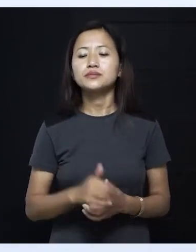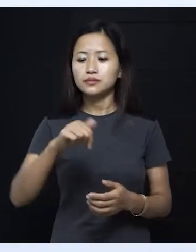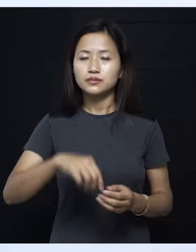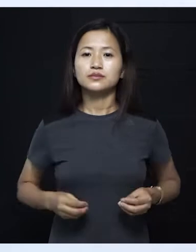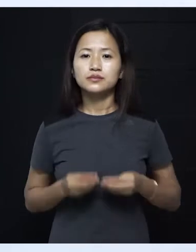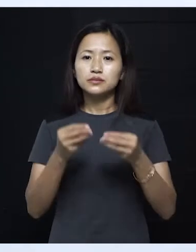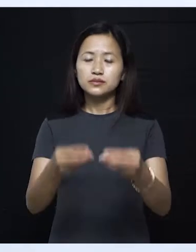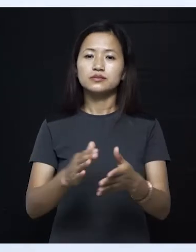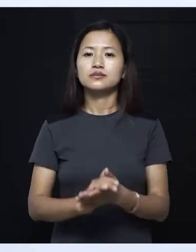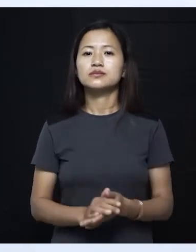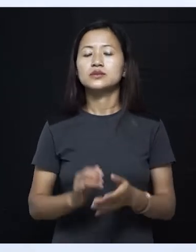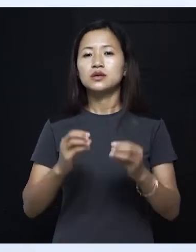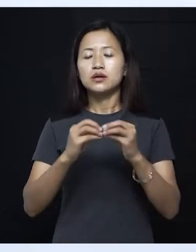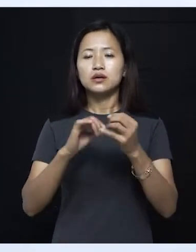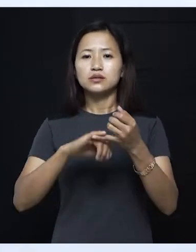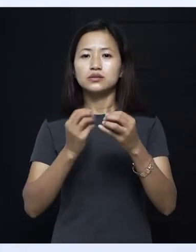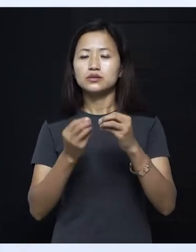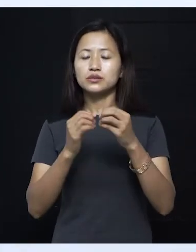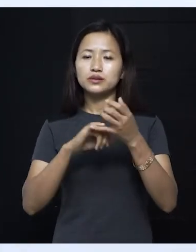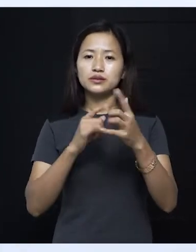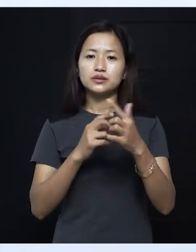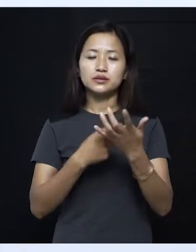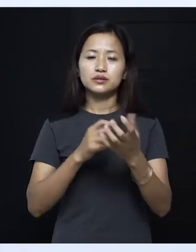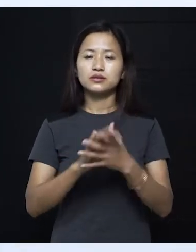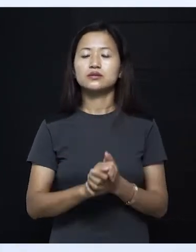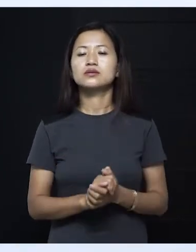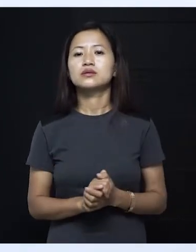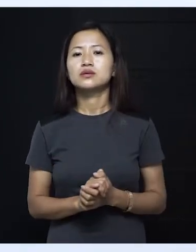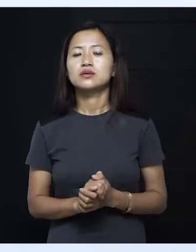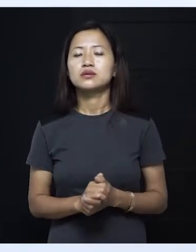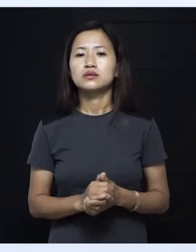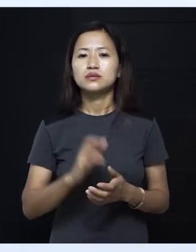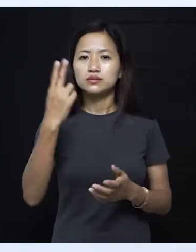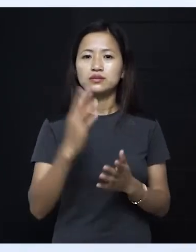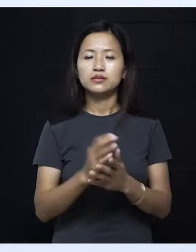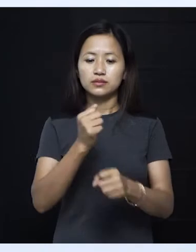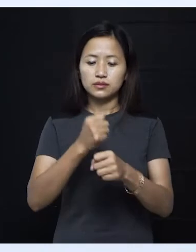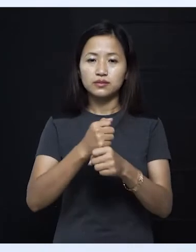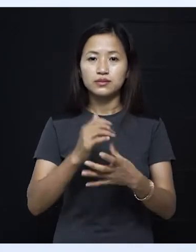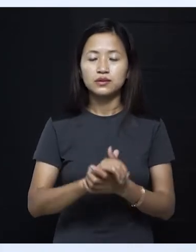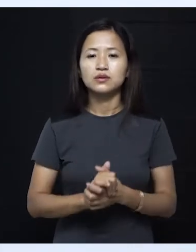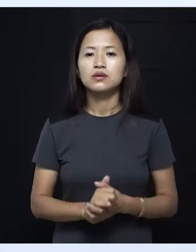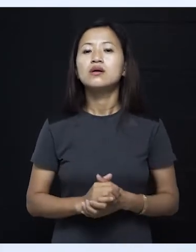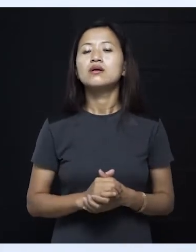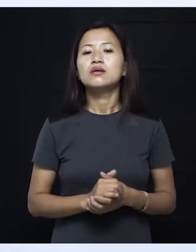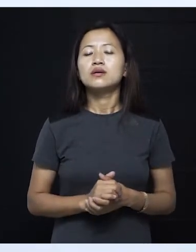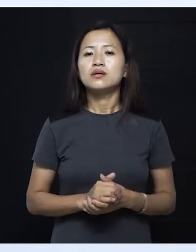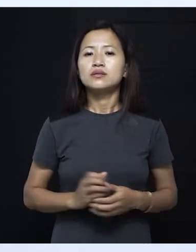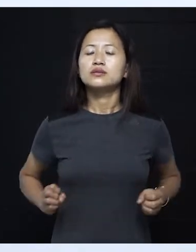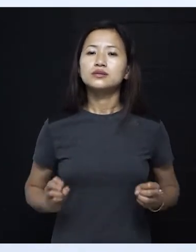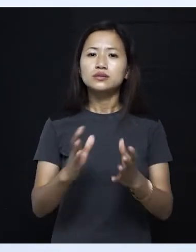it is being given to them on subsidy. Okay, then the second point is the government. Okay, the government also,